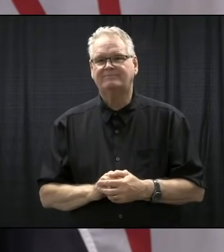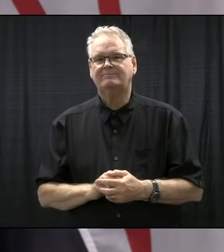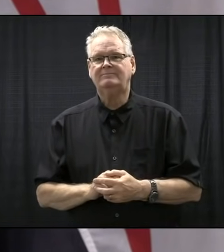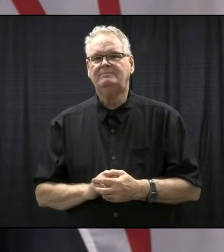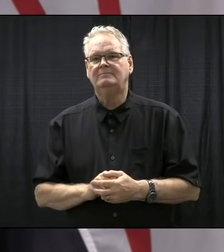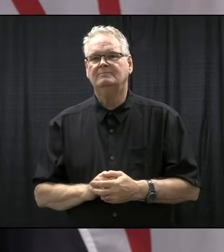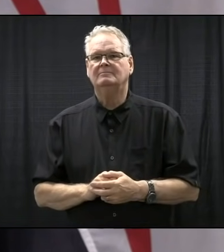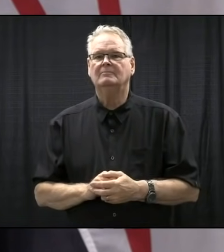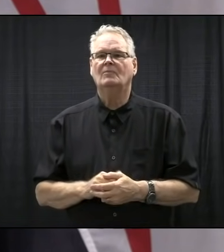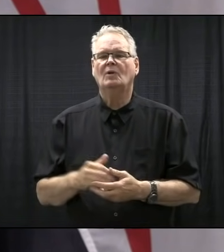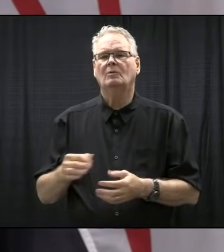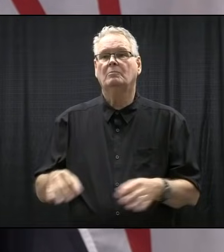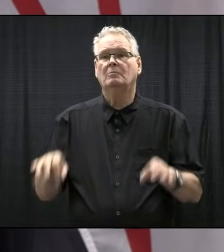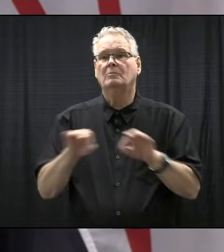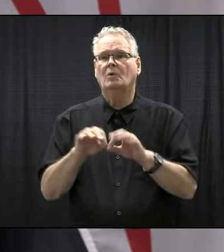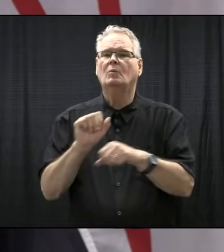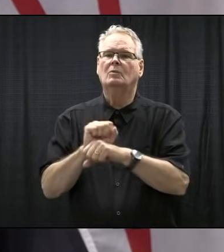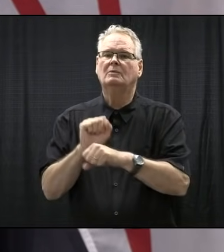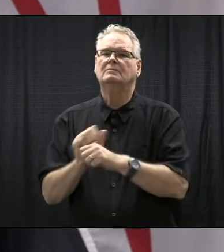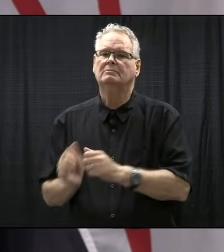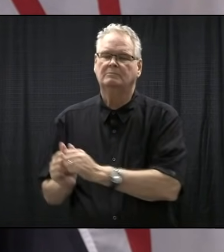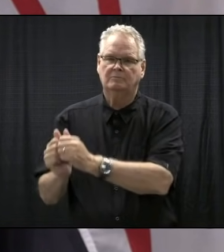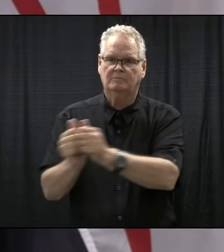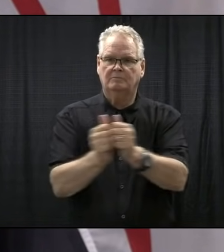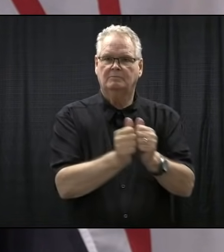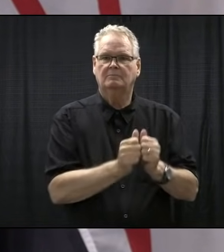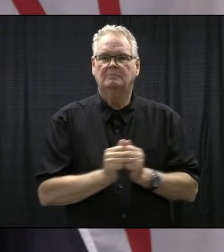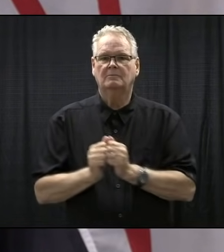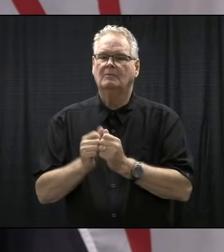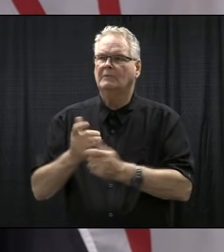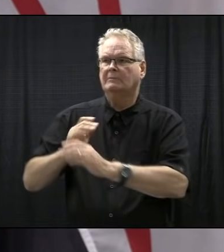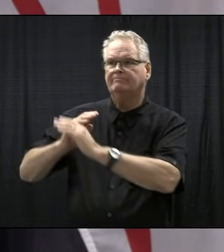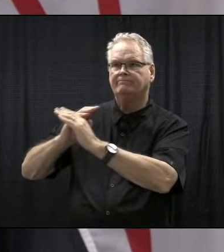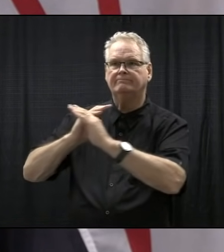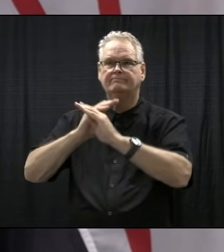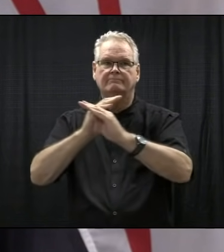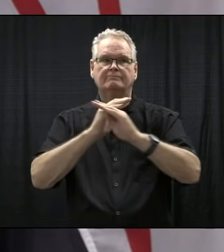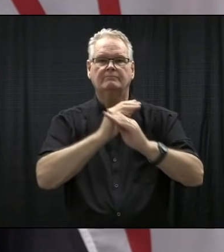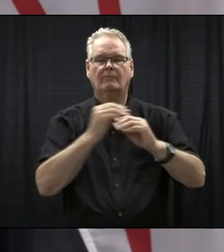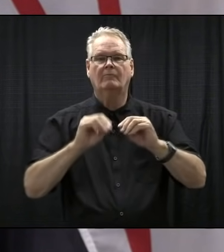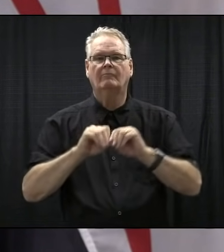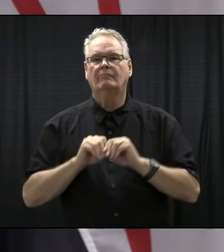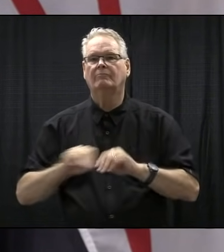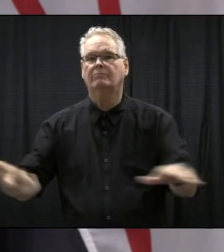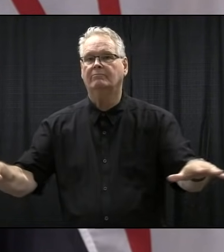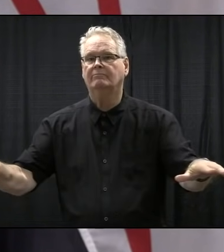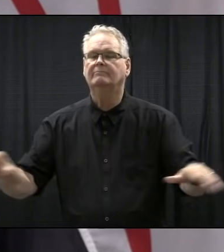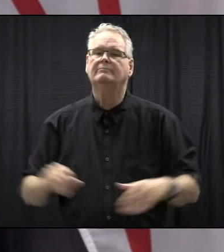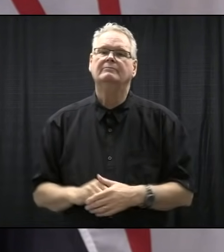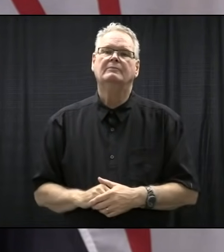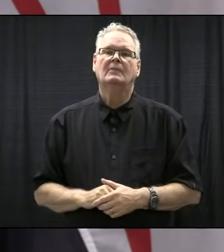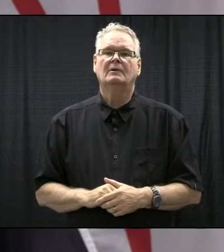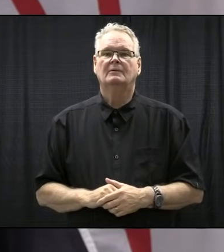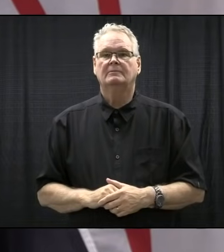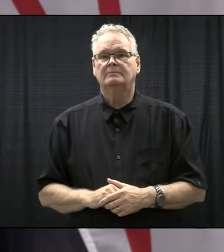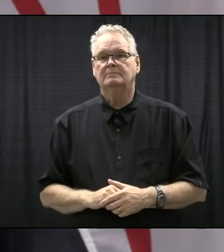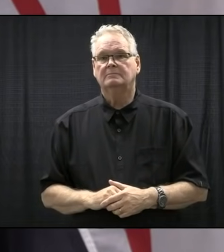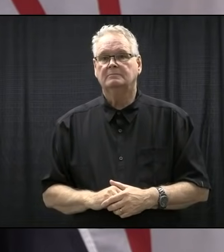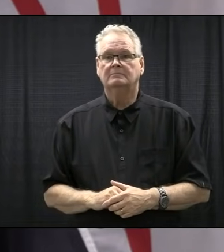us. As part of the ongoing investigation, we are asking anyone who visited the Tim Hortons